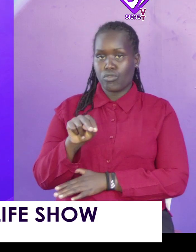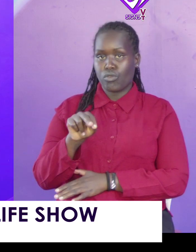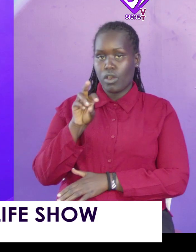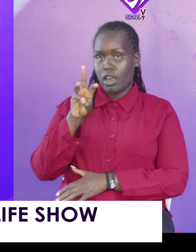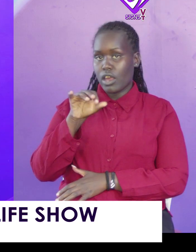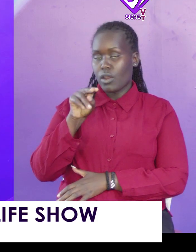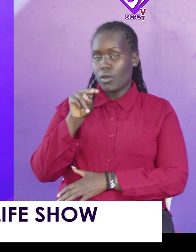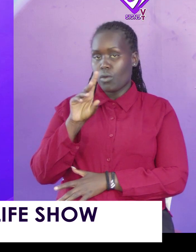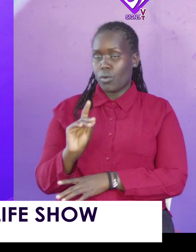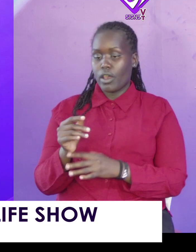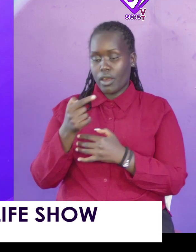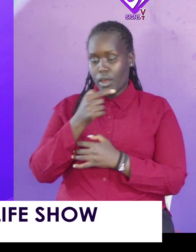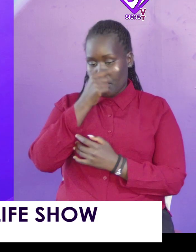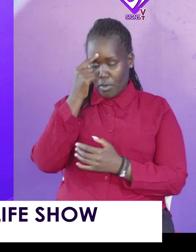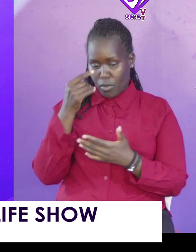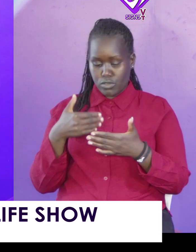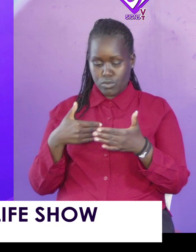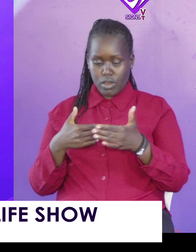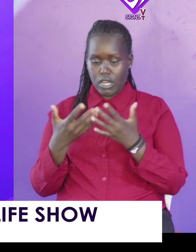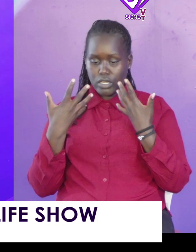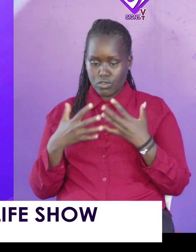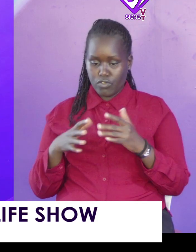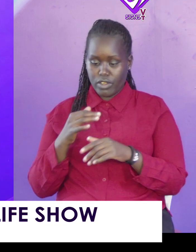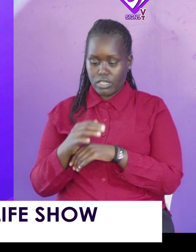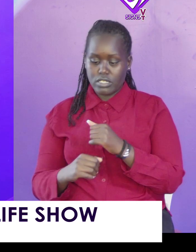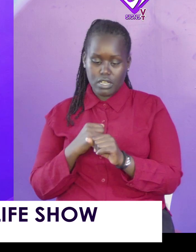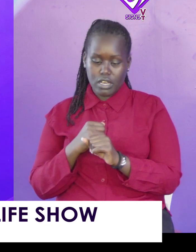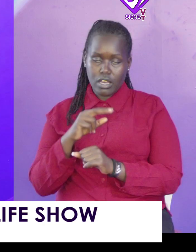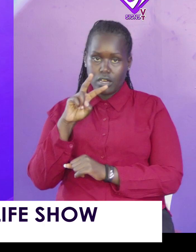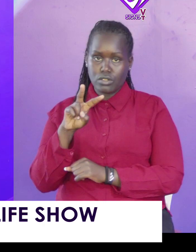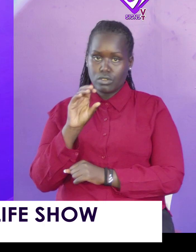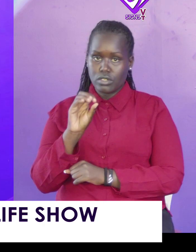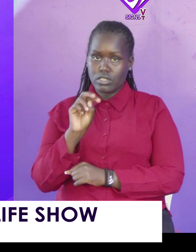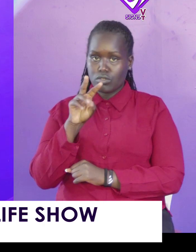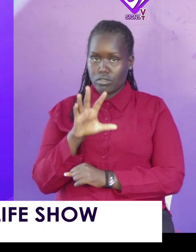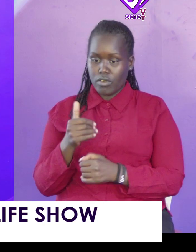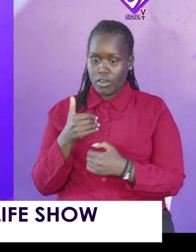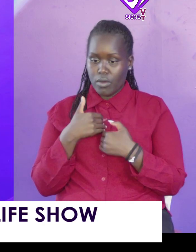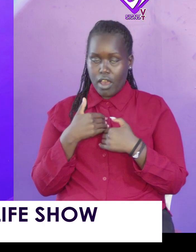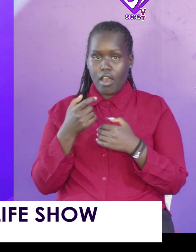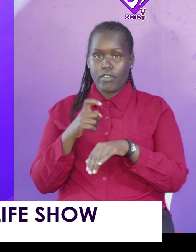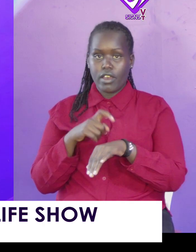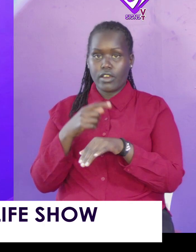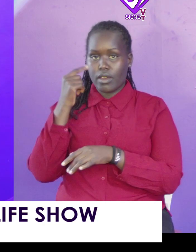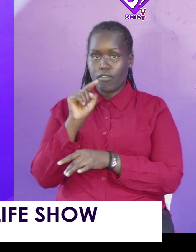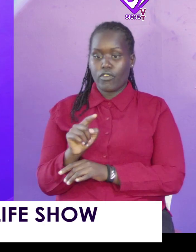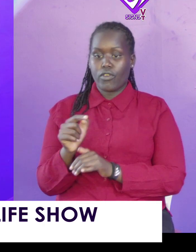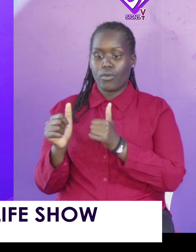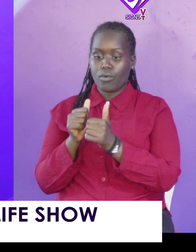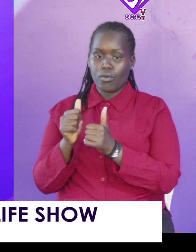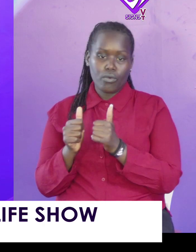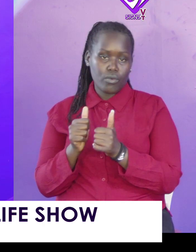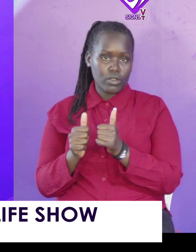are coming to the end of the year 2025, and I'm opening up a season to you. That is